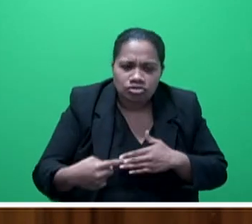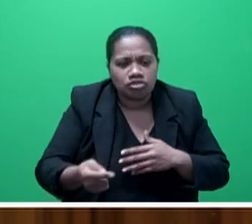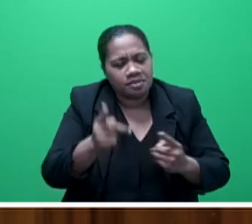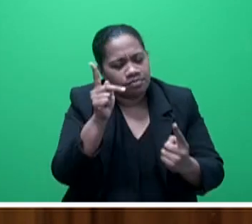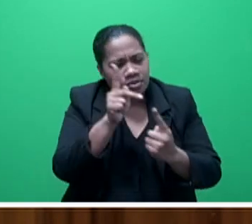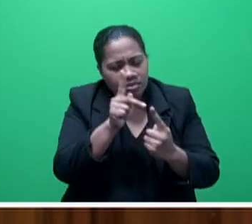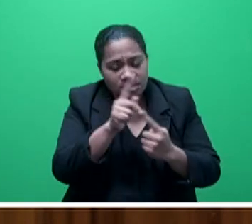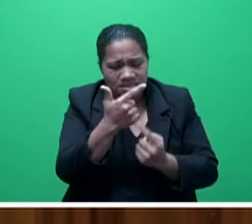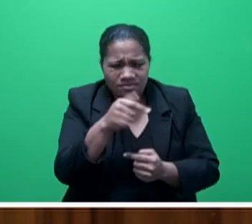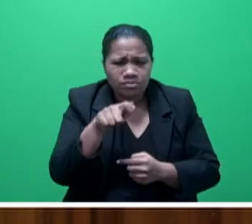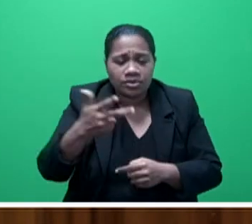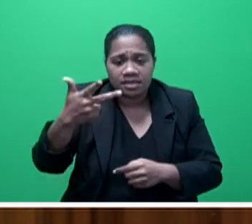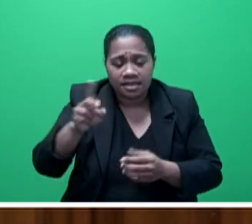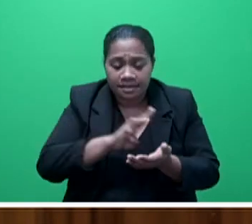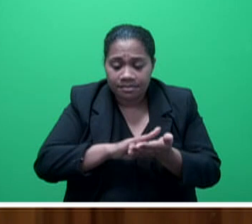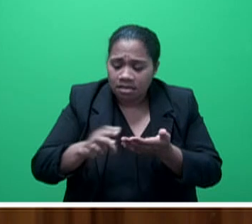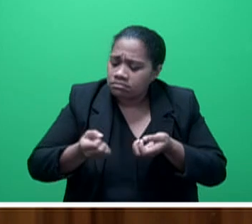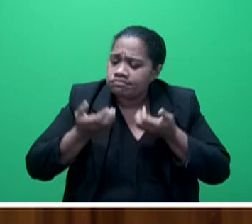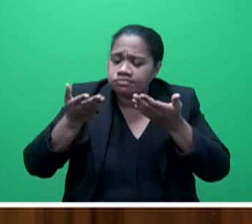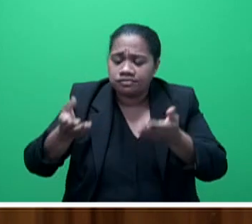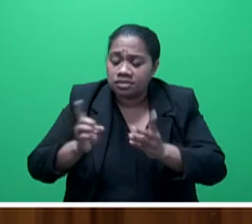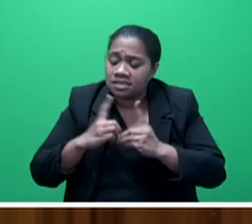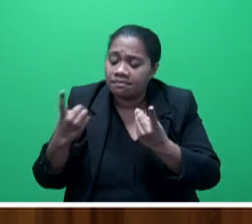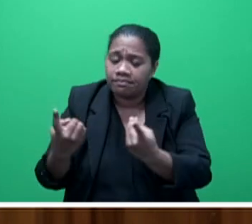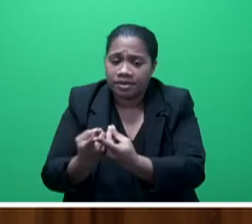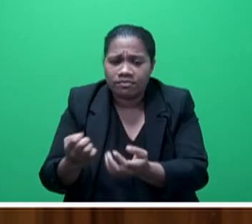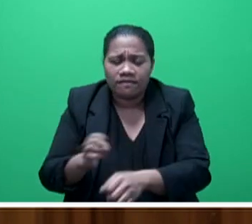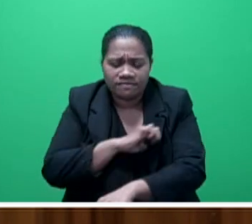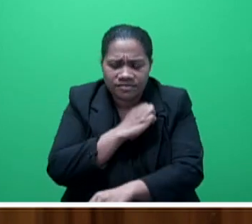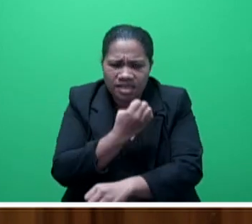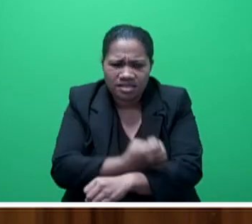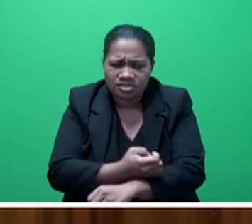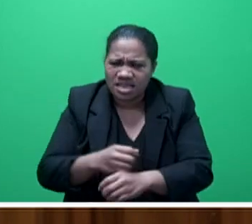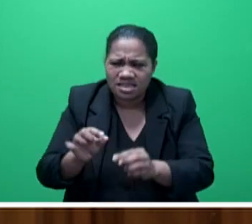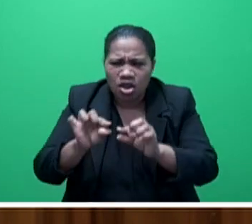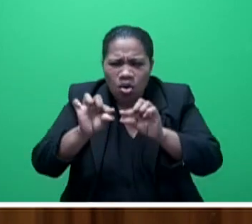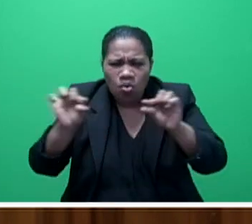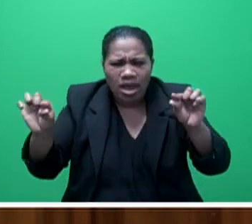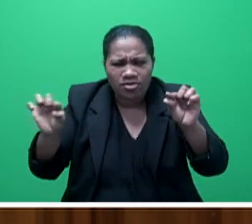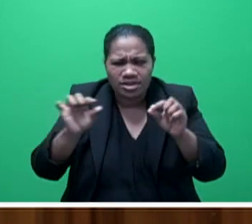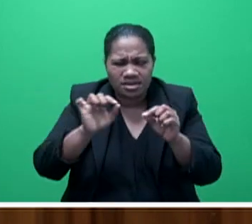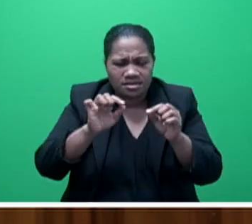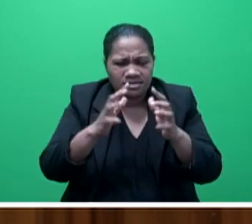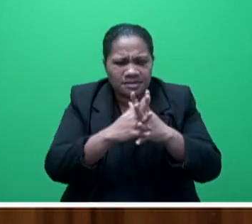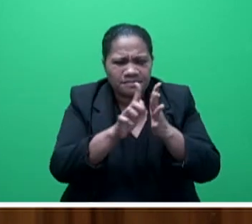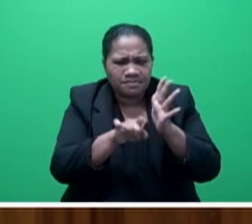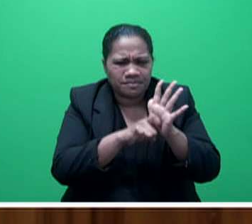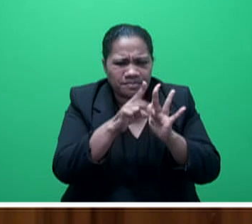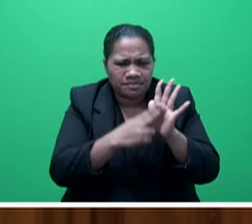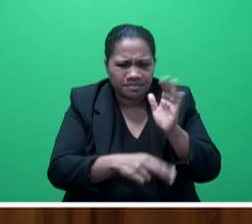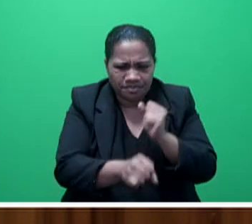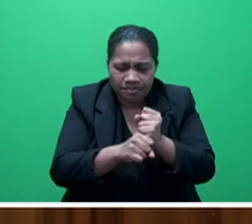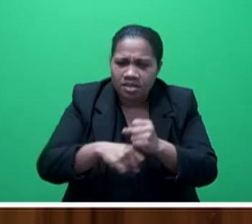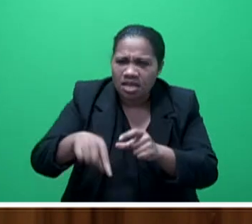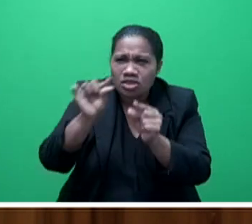million is provided to the Department of Energy for house wiring of grid extension projects, and this will be used to connect an additional